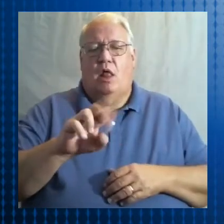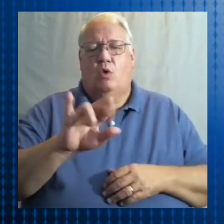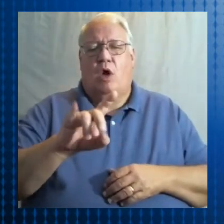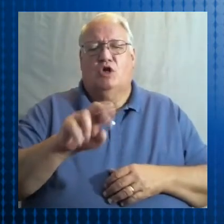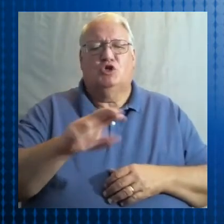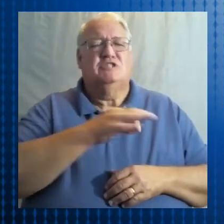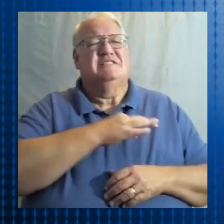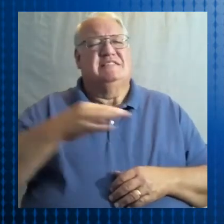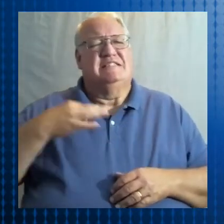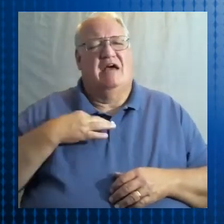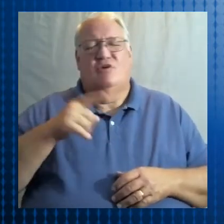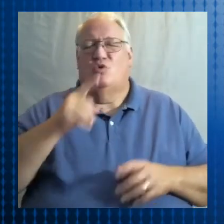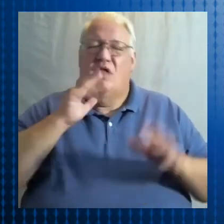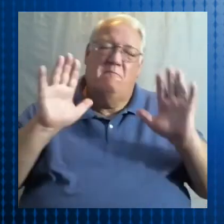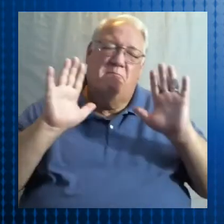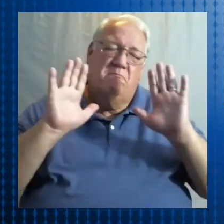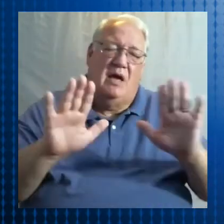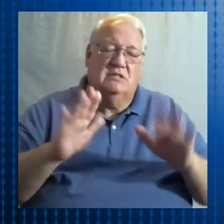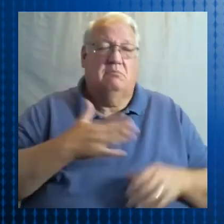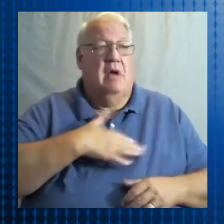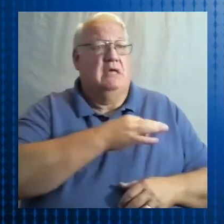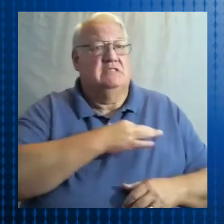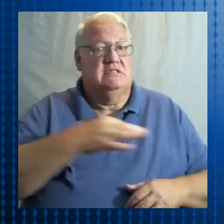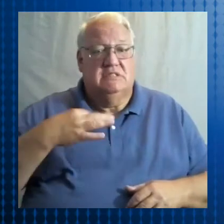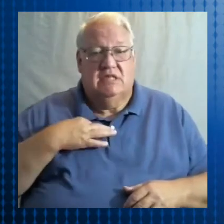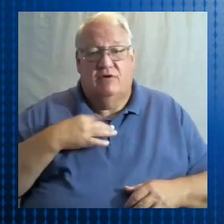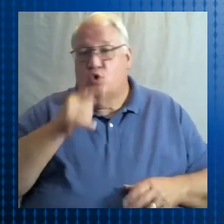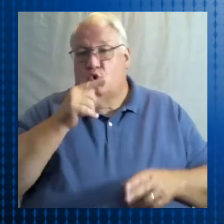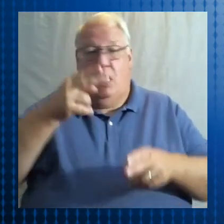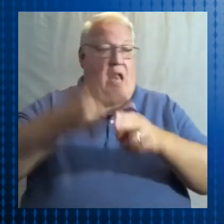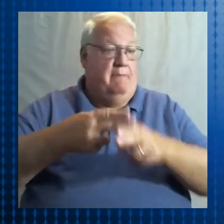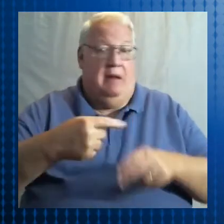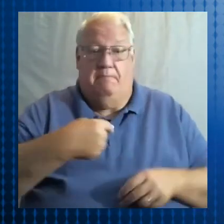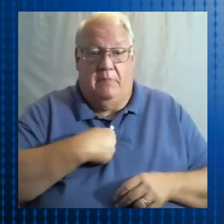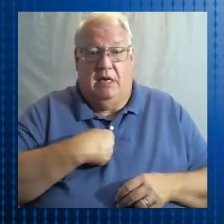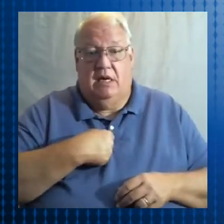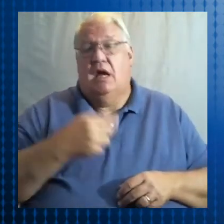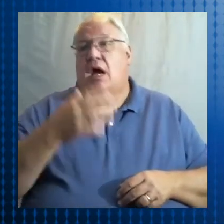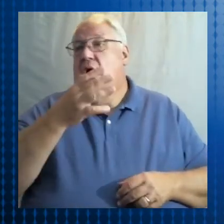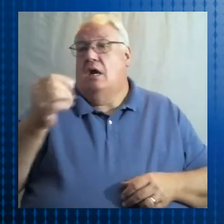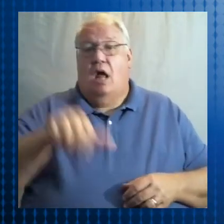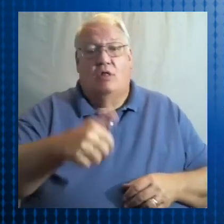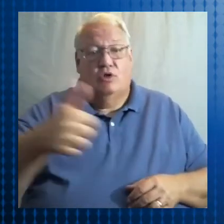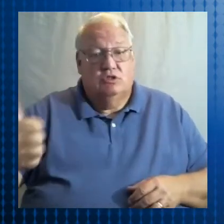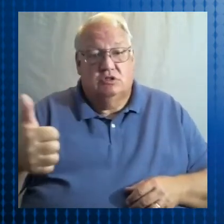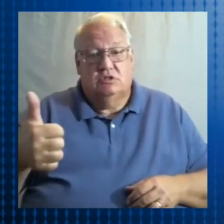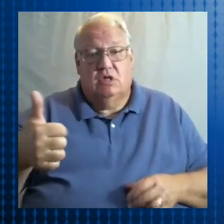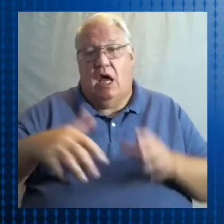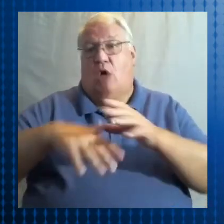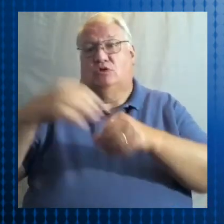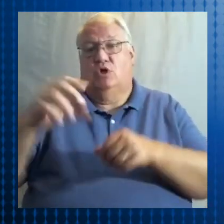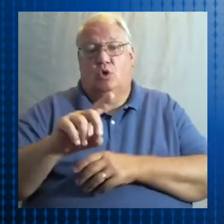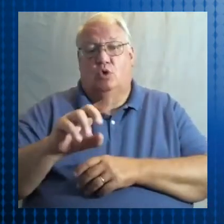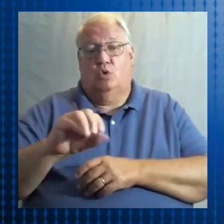amazing. For my staff that nominated me for this award, and to others outside of Doyle Ryder